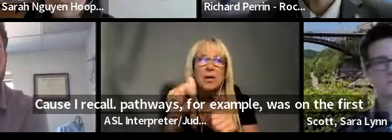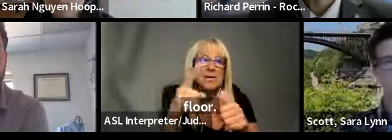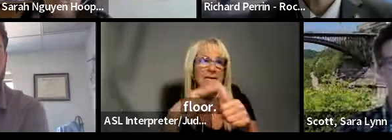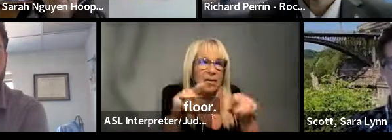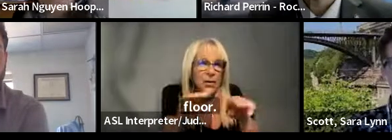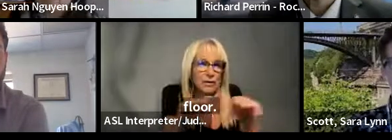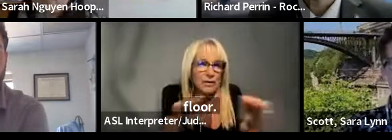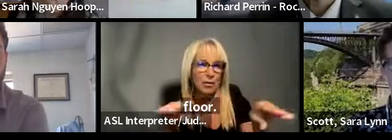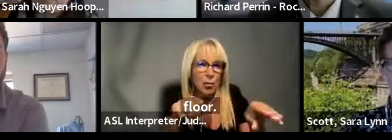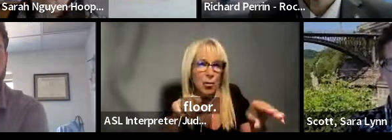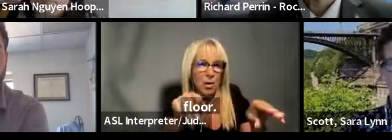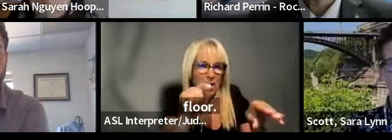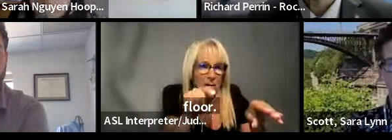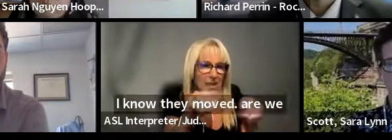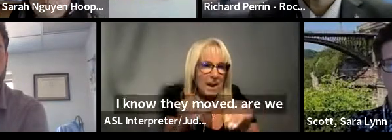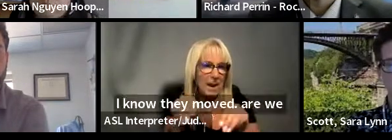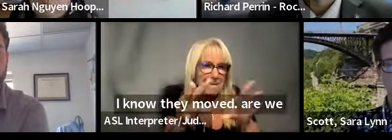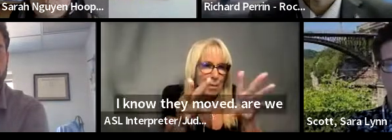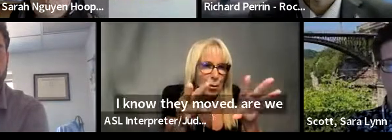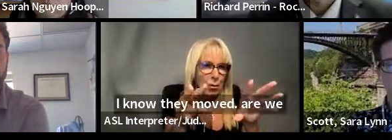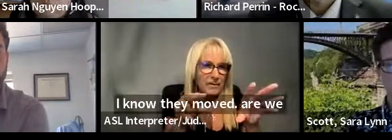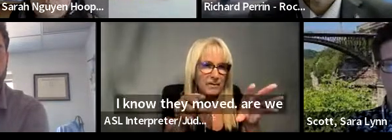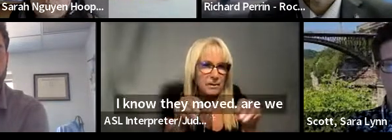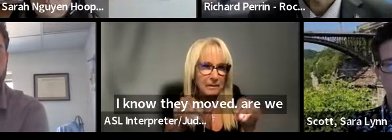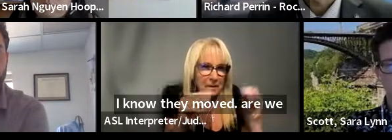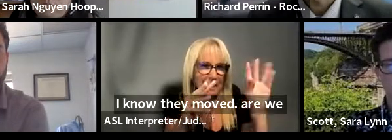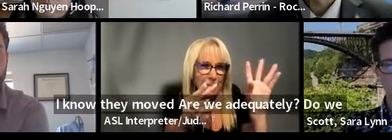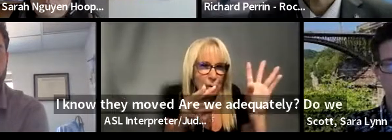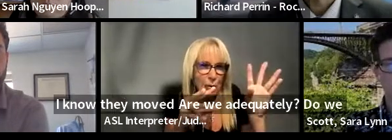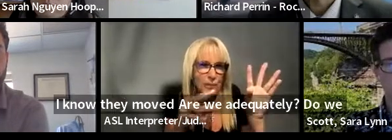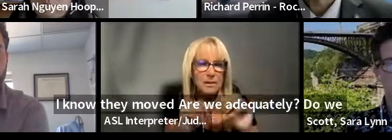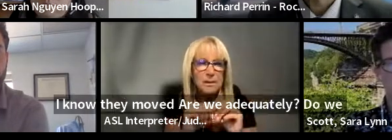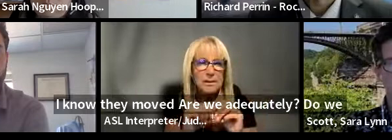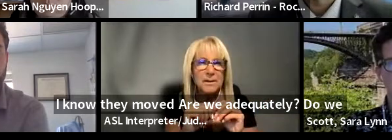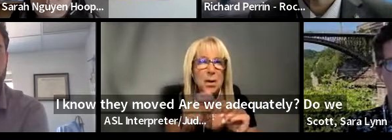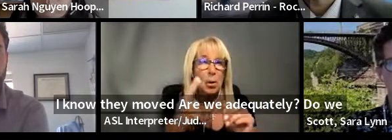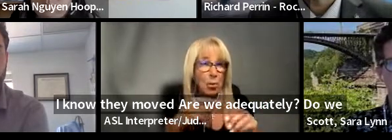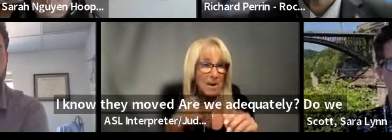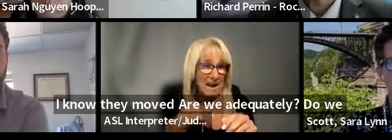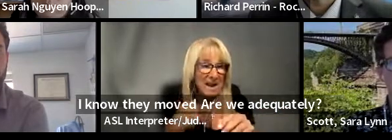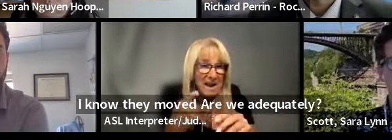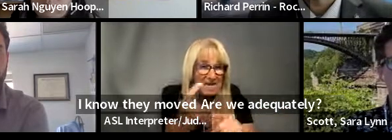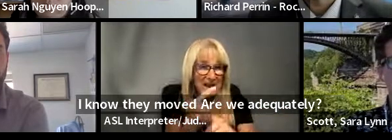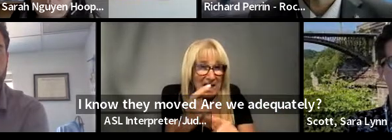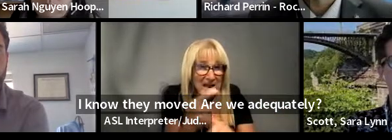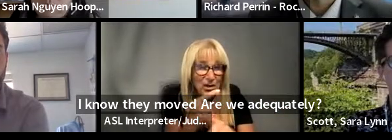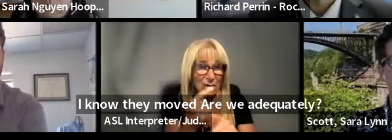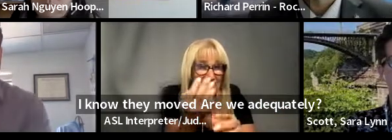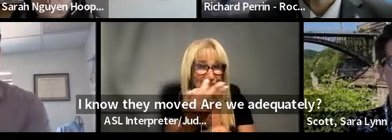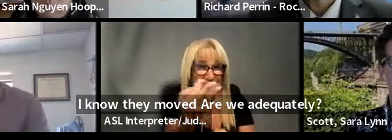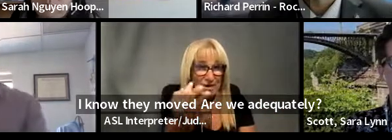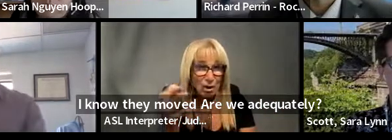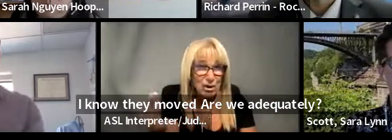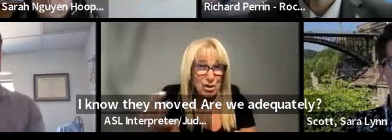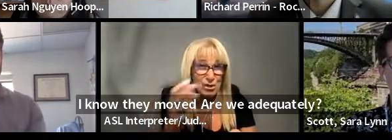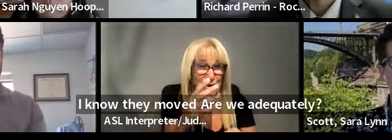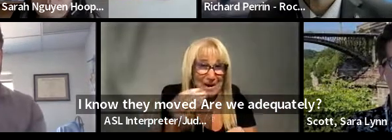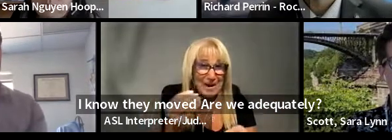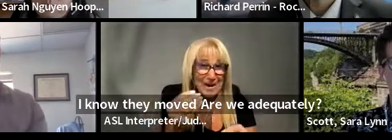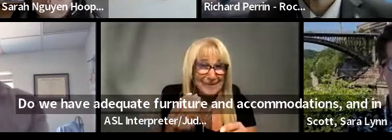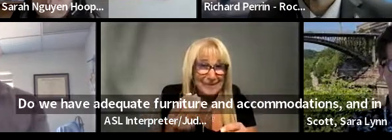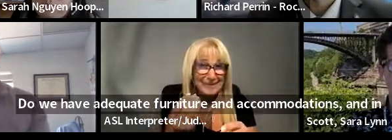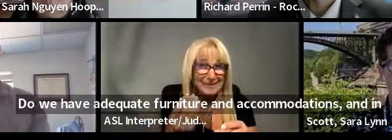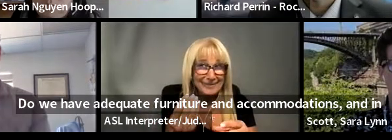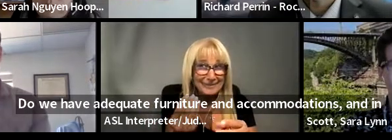we adequately, do we have adequate furniture and accommodations in the St. Paul